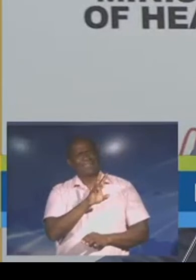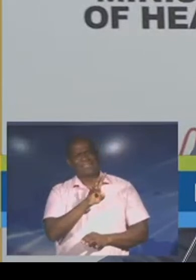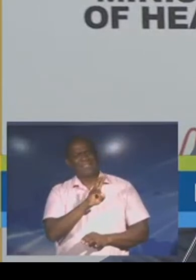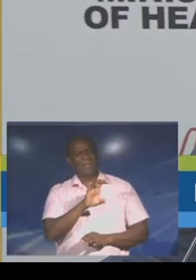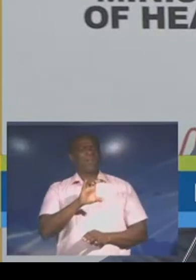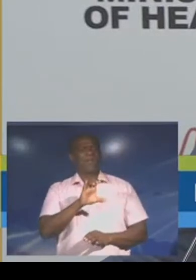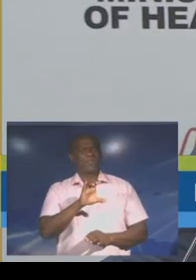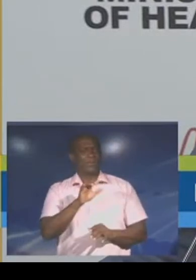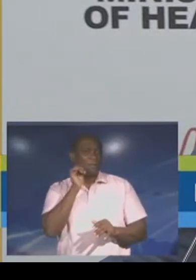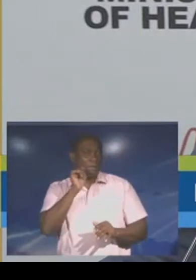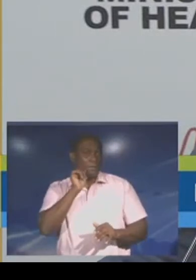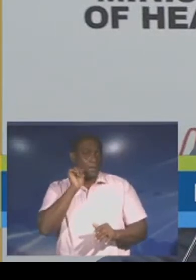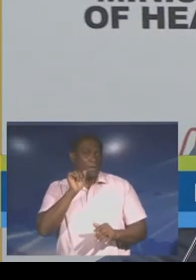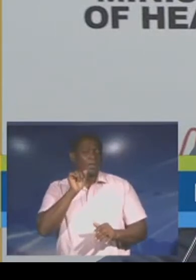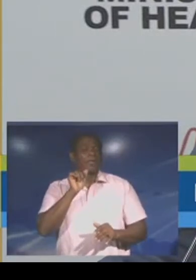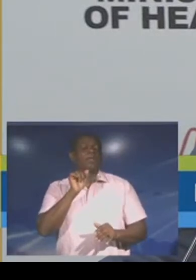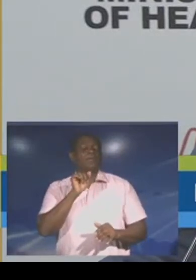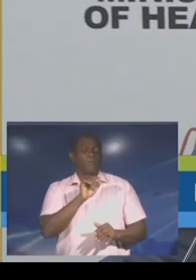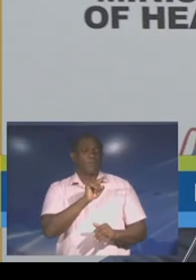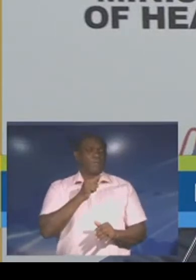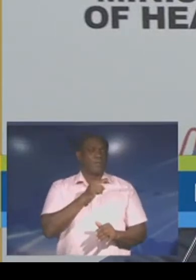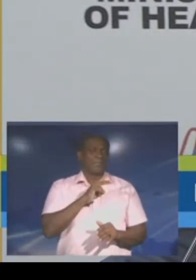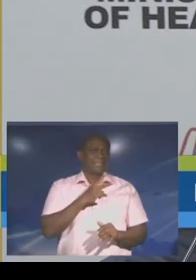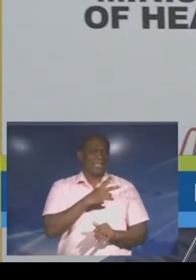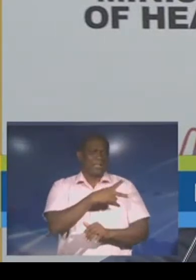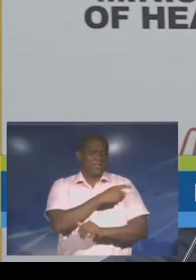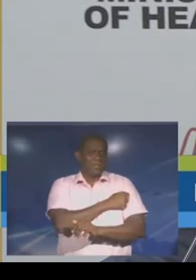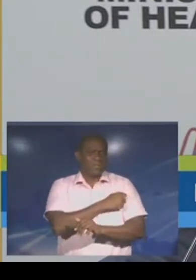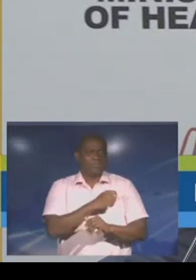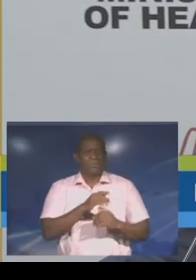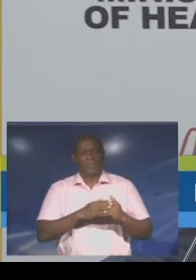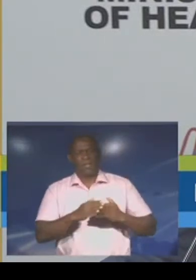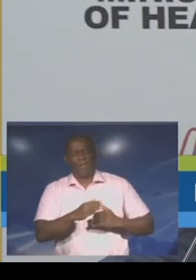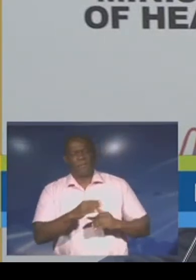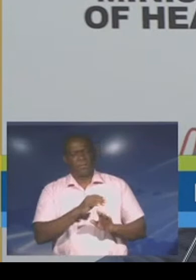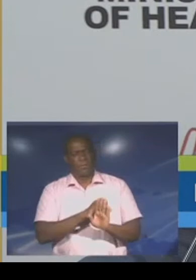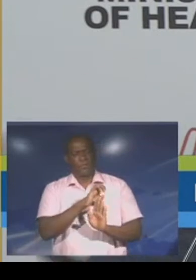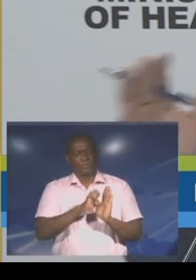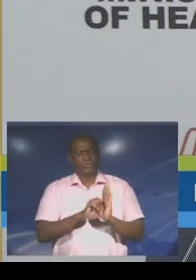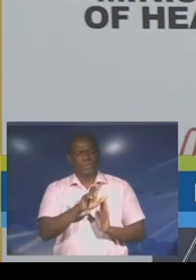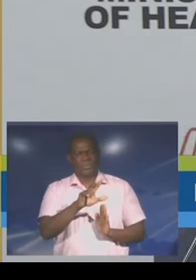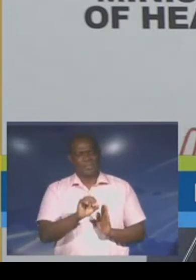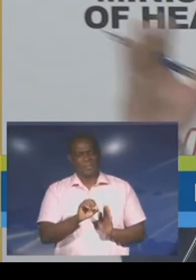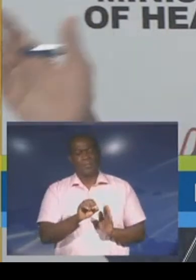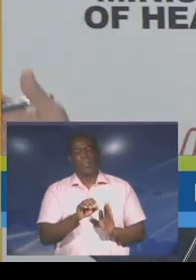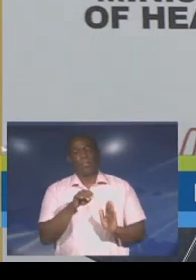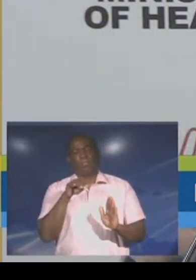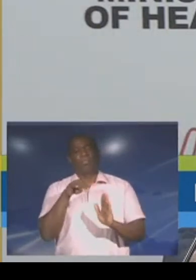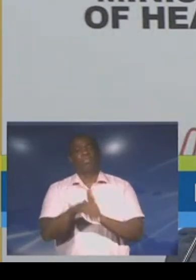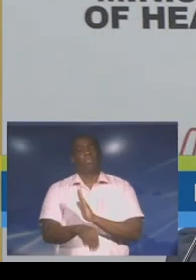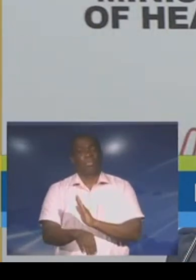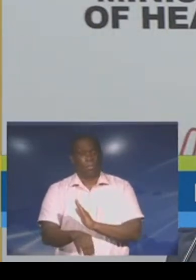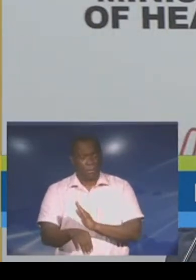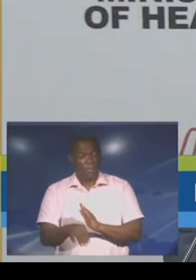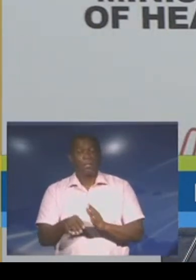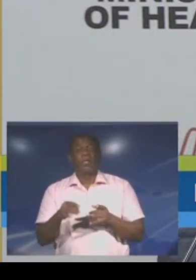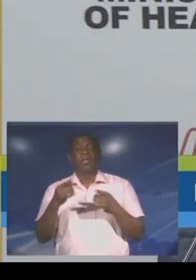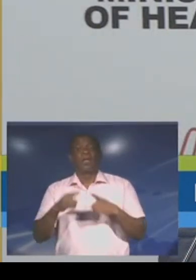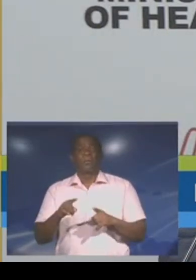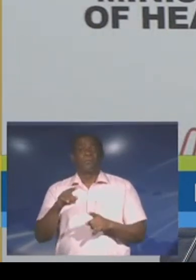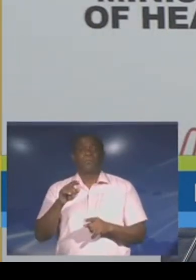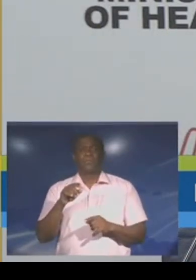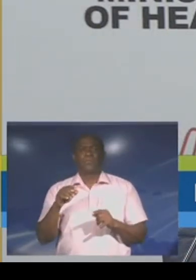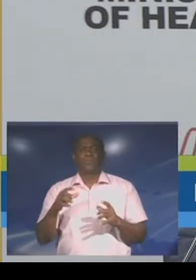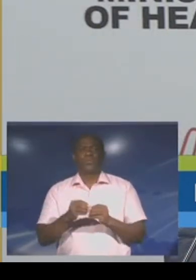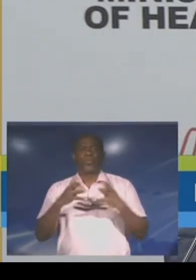first dose, second dose, and booster. But once June 30th reached and the Pfizer came off the system, we